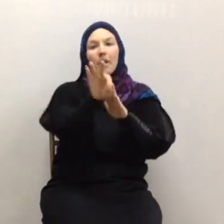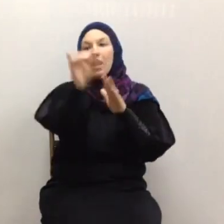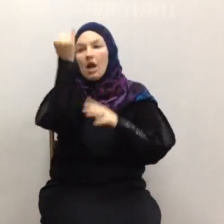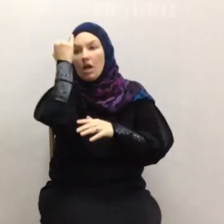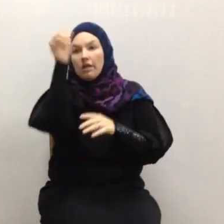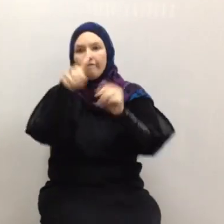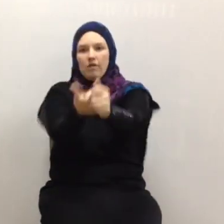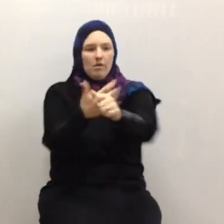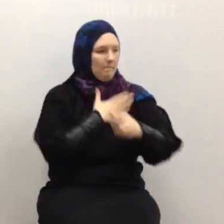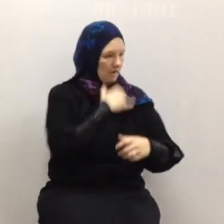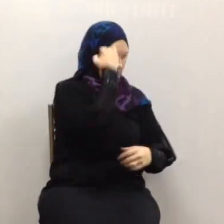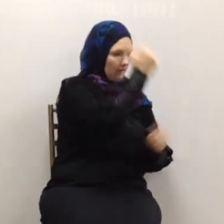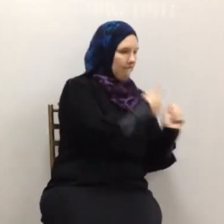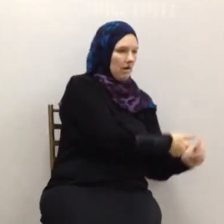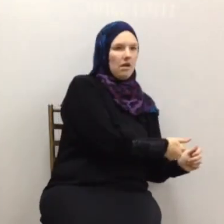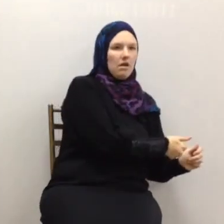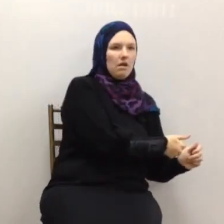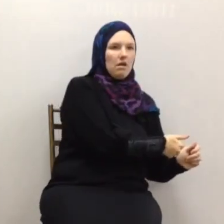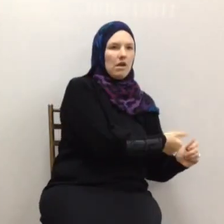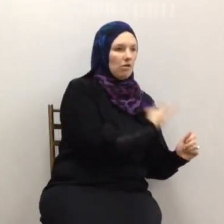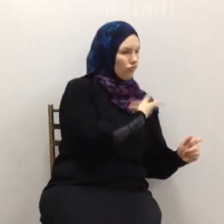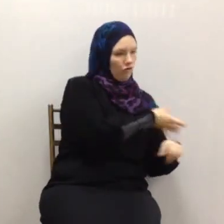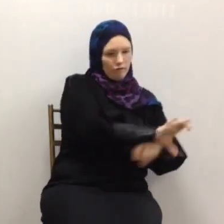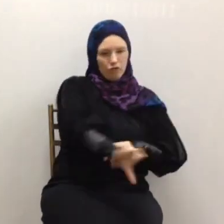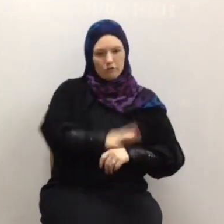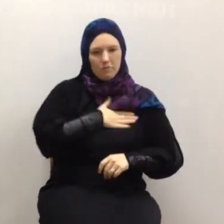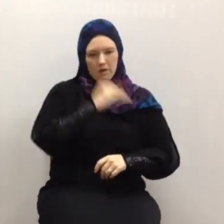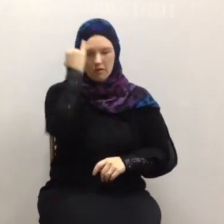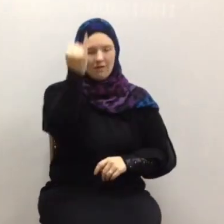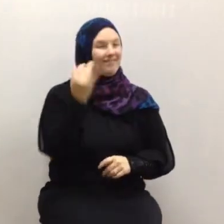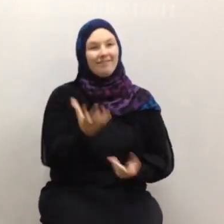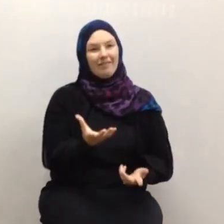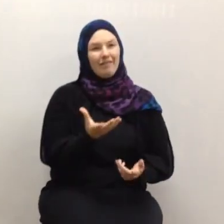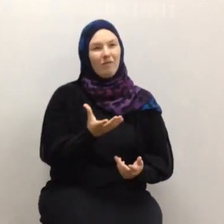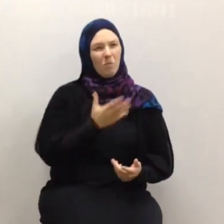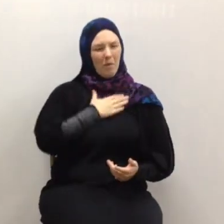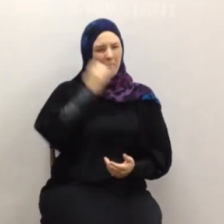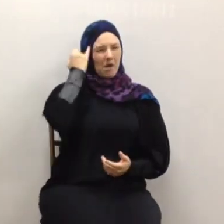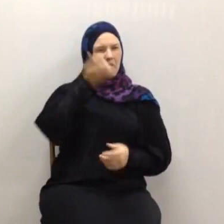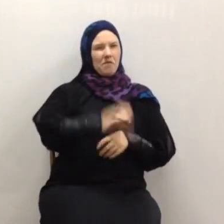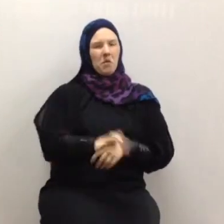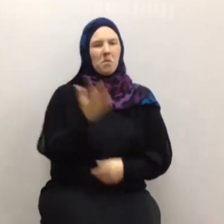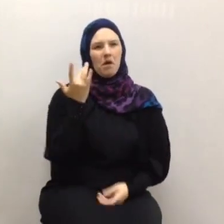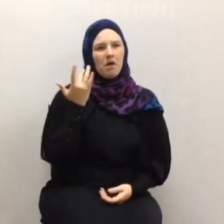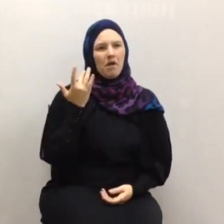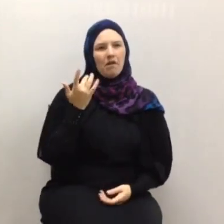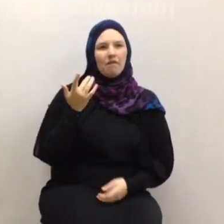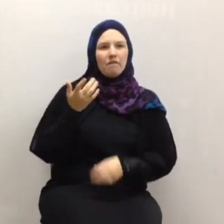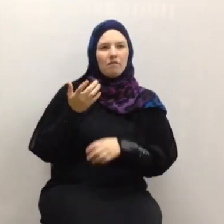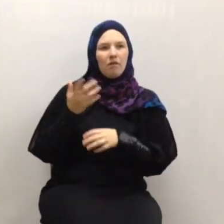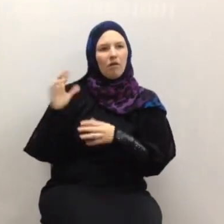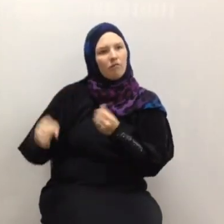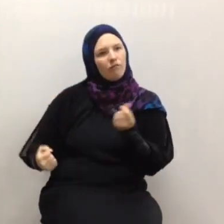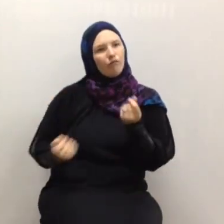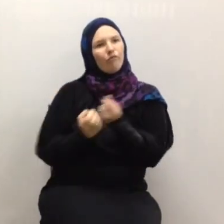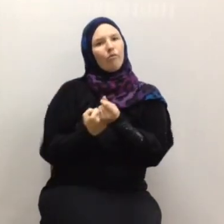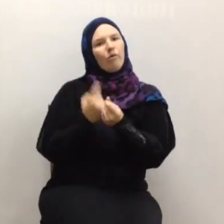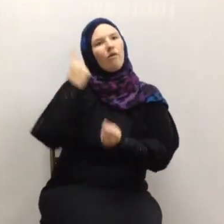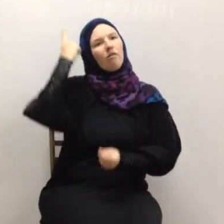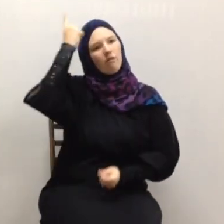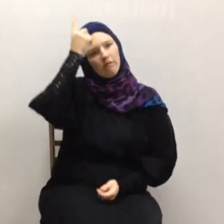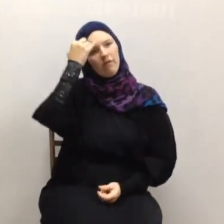community. And we got affected and infected by imported